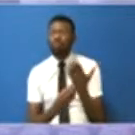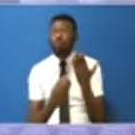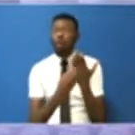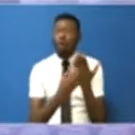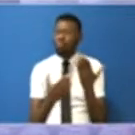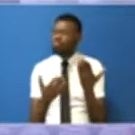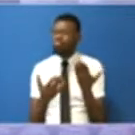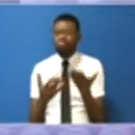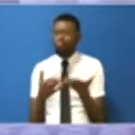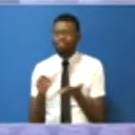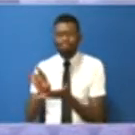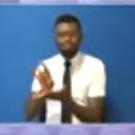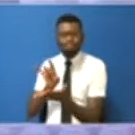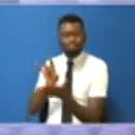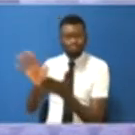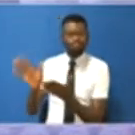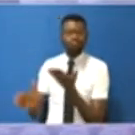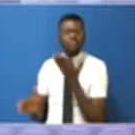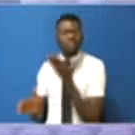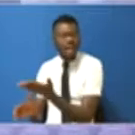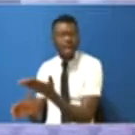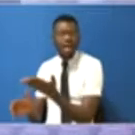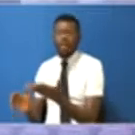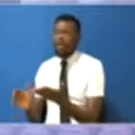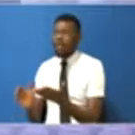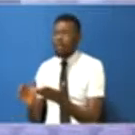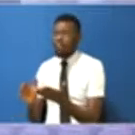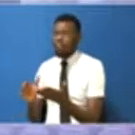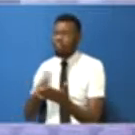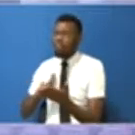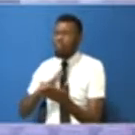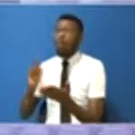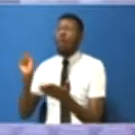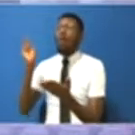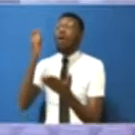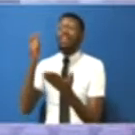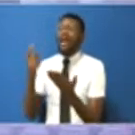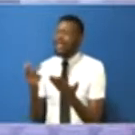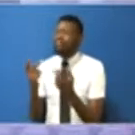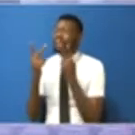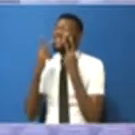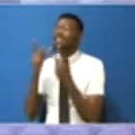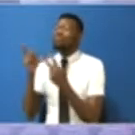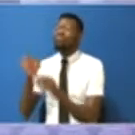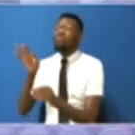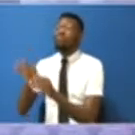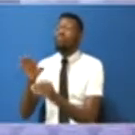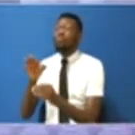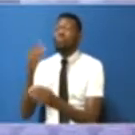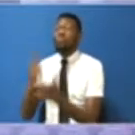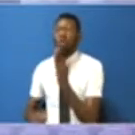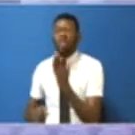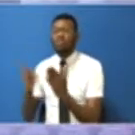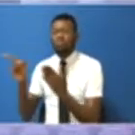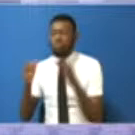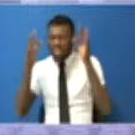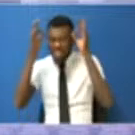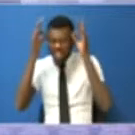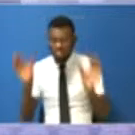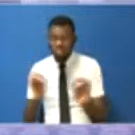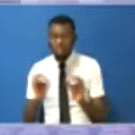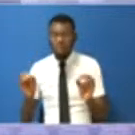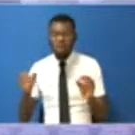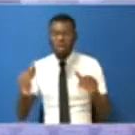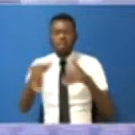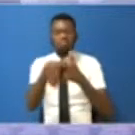floor of senate it's up to kenyans to see how you voted not only did you you did not even take a decision